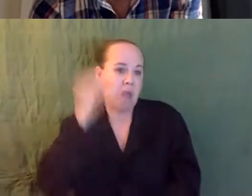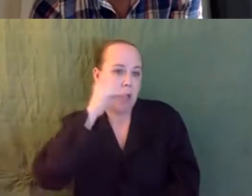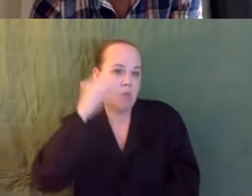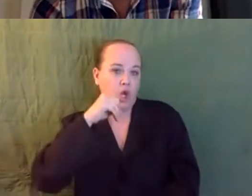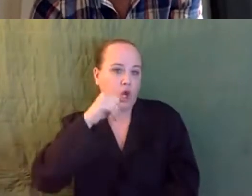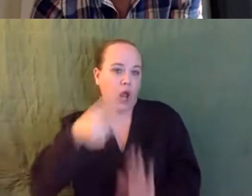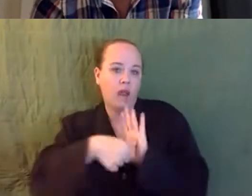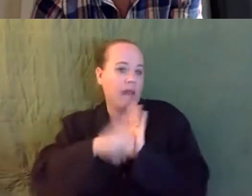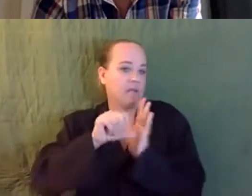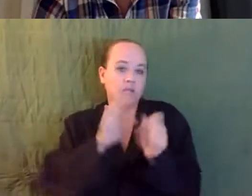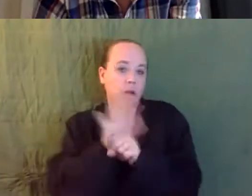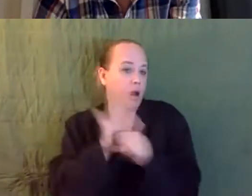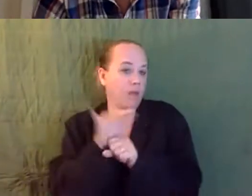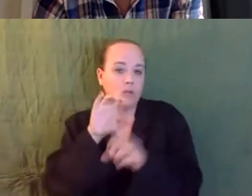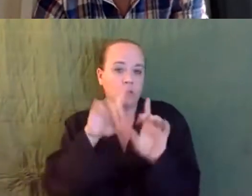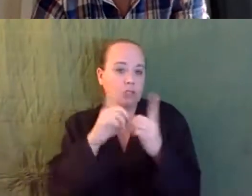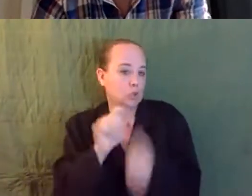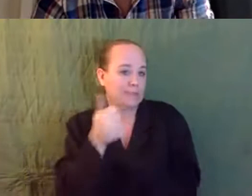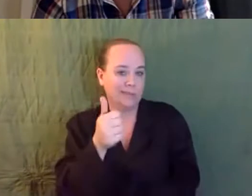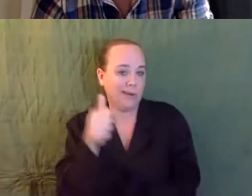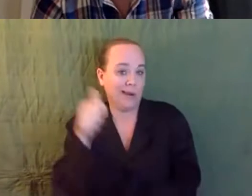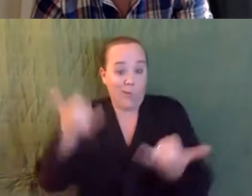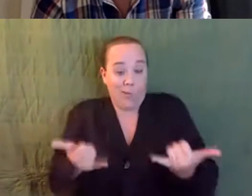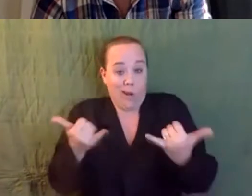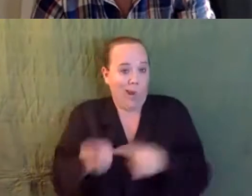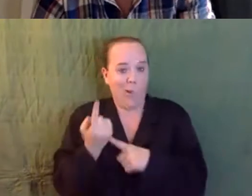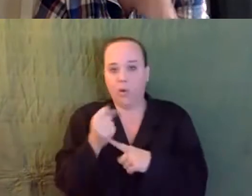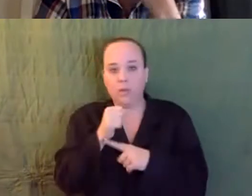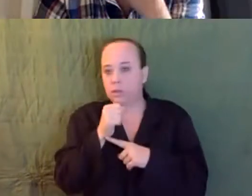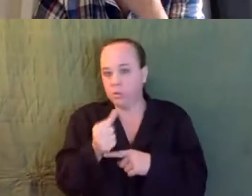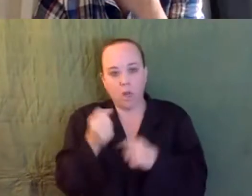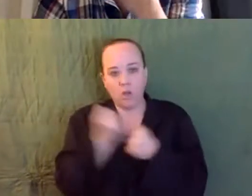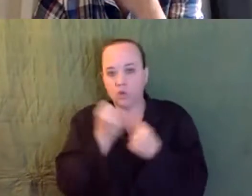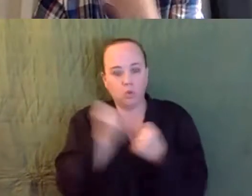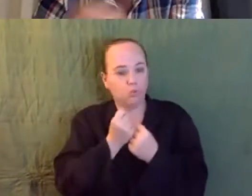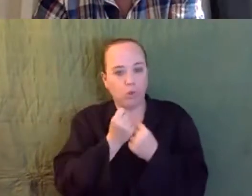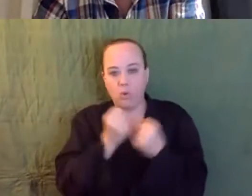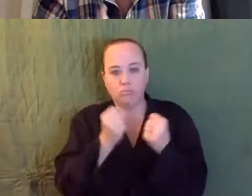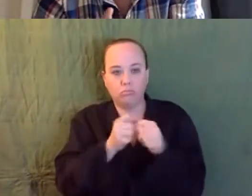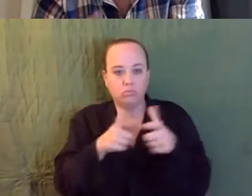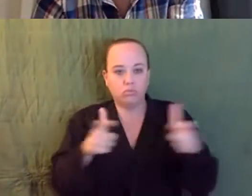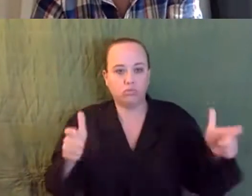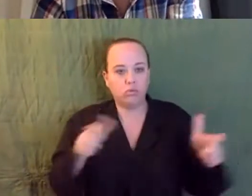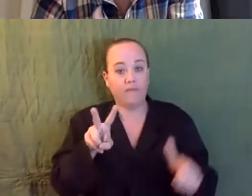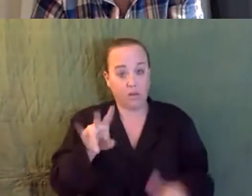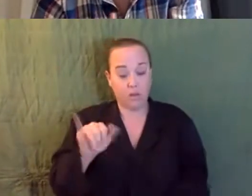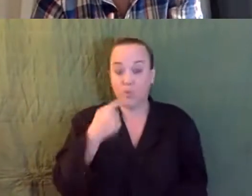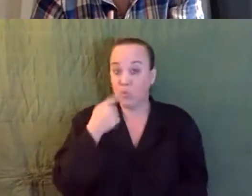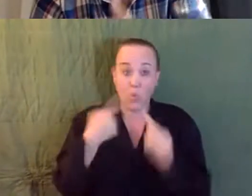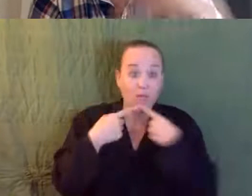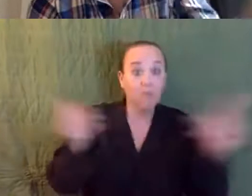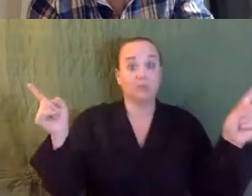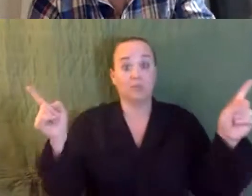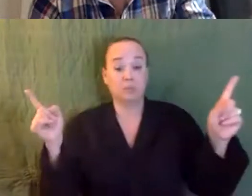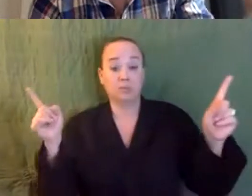in District 10 for some time. I mean, this councilman did not support expanding VIA and said that publicly and railed against